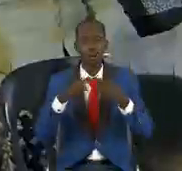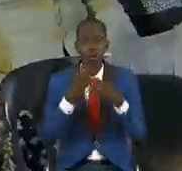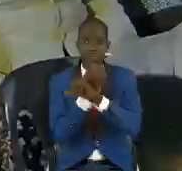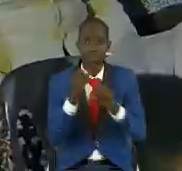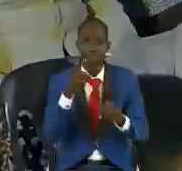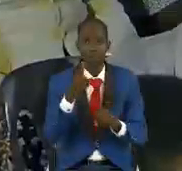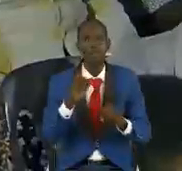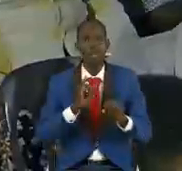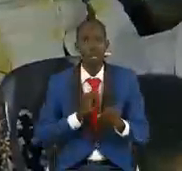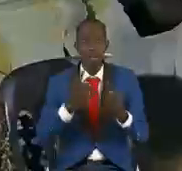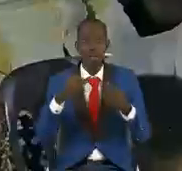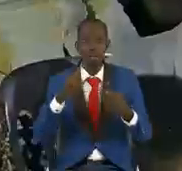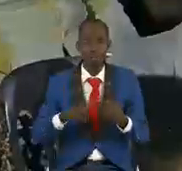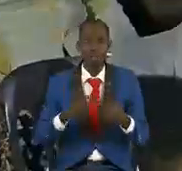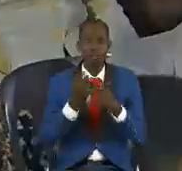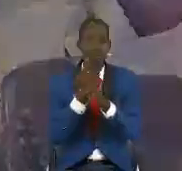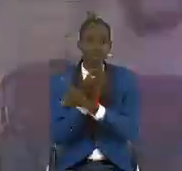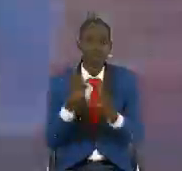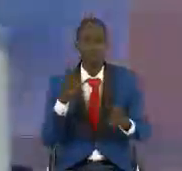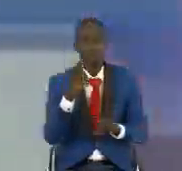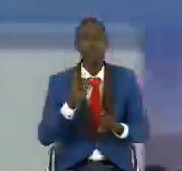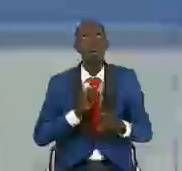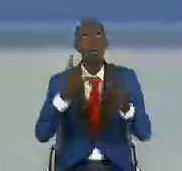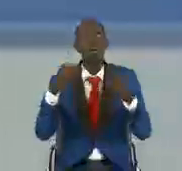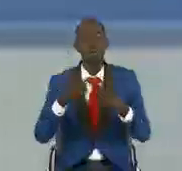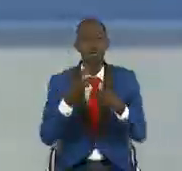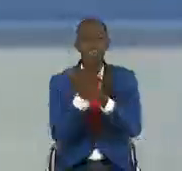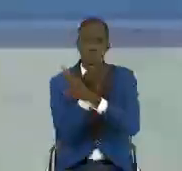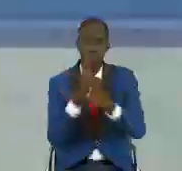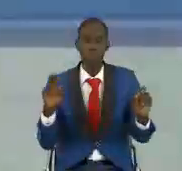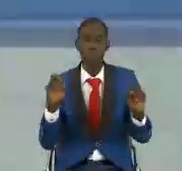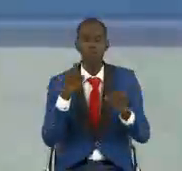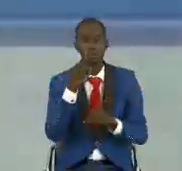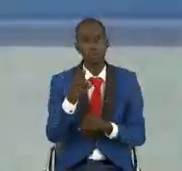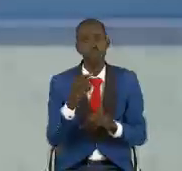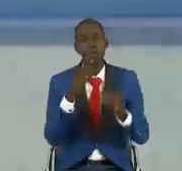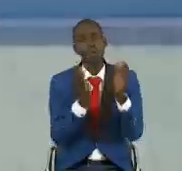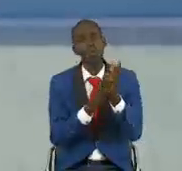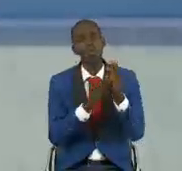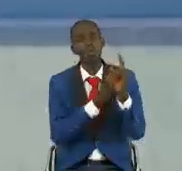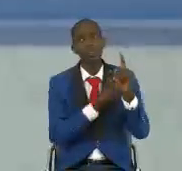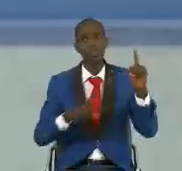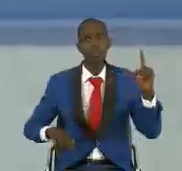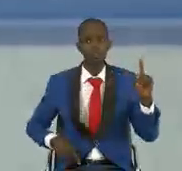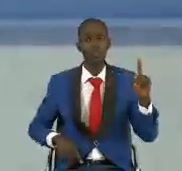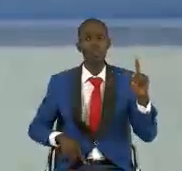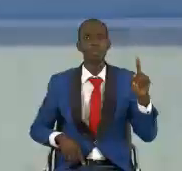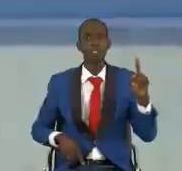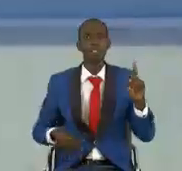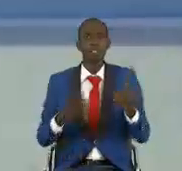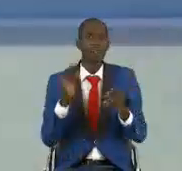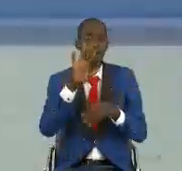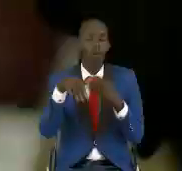to rescue you. Tonight I come to redeem you. Praise the Lord. All those tears are wiped away